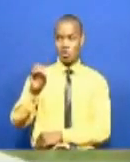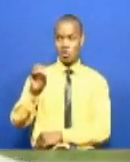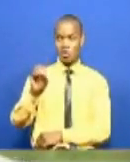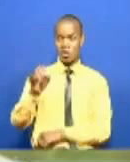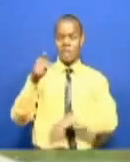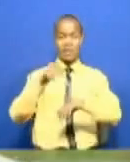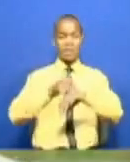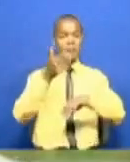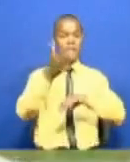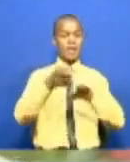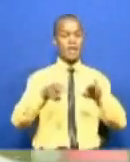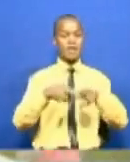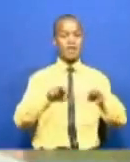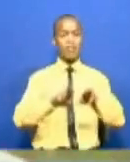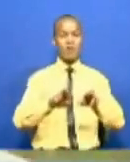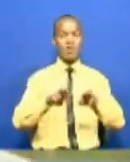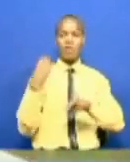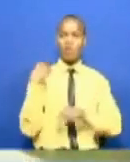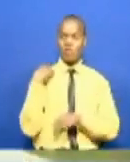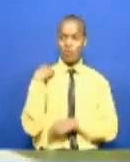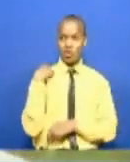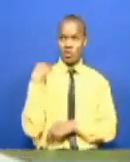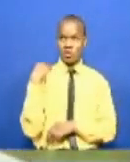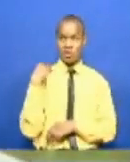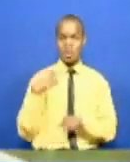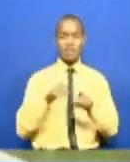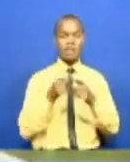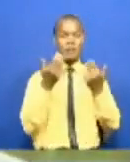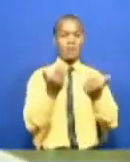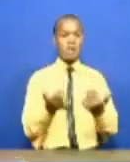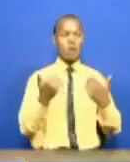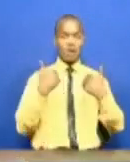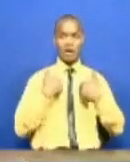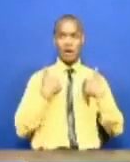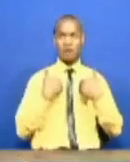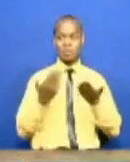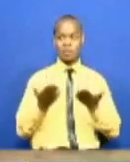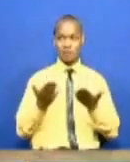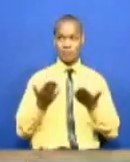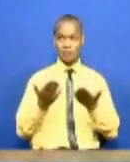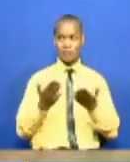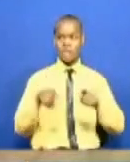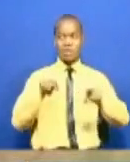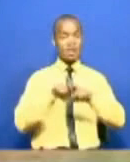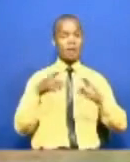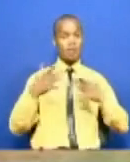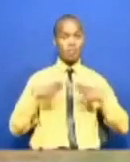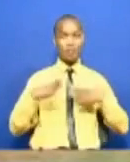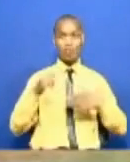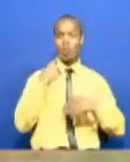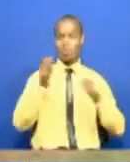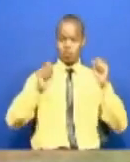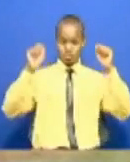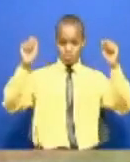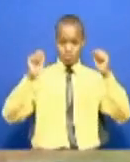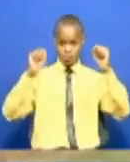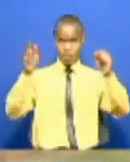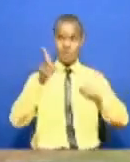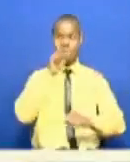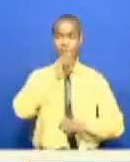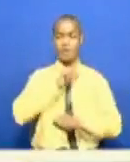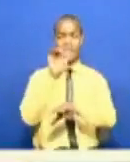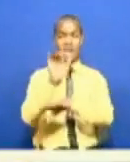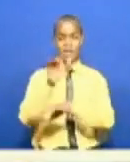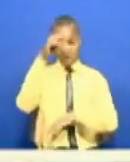Tulipofika mtoni tulikuwa tumejitolea. Na kufika saa ya lima mtaro na katapila kubwa. The angry residents who took to the streets are calling on the